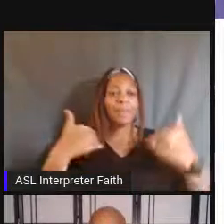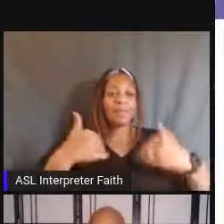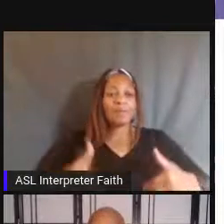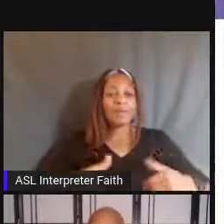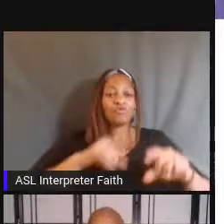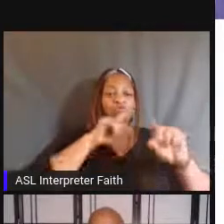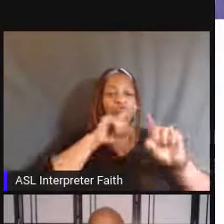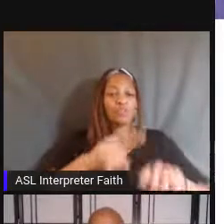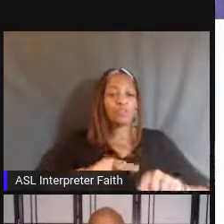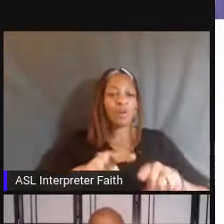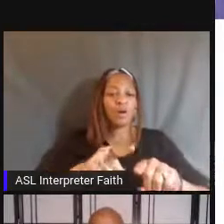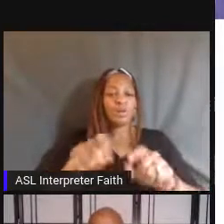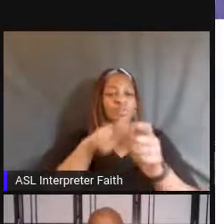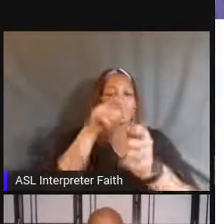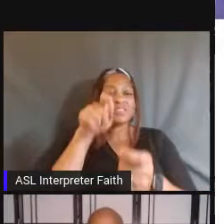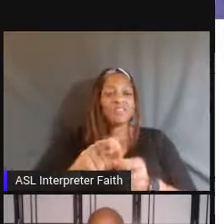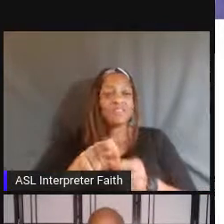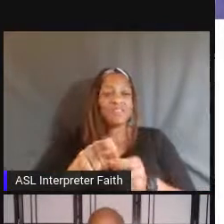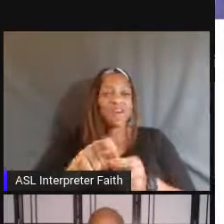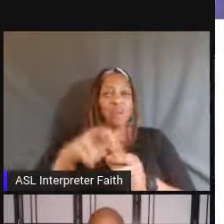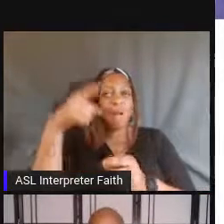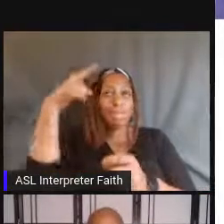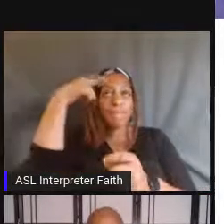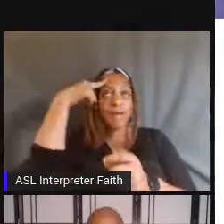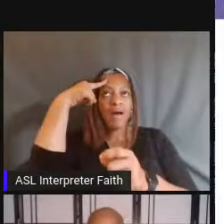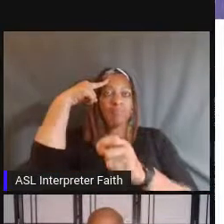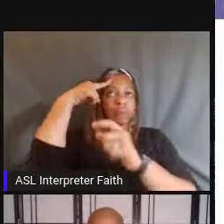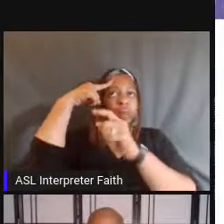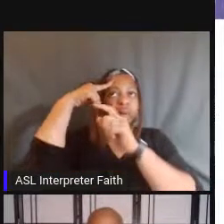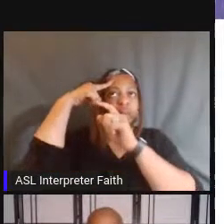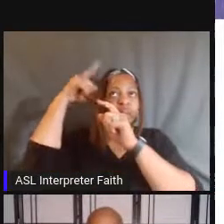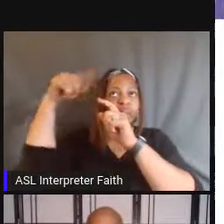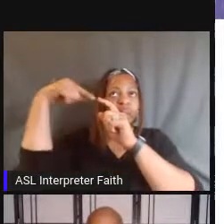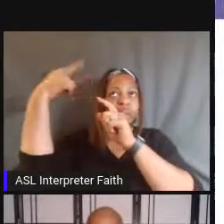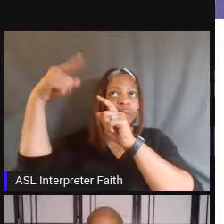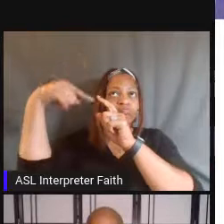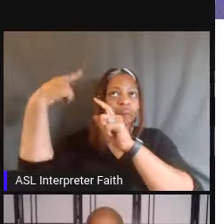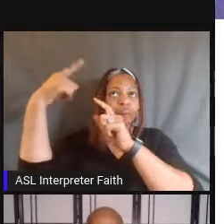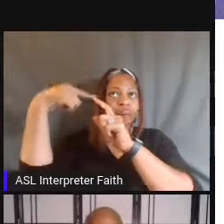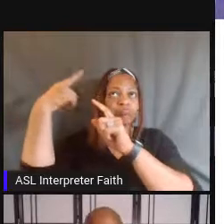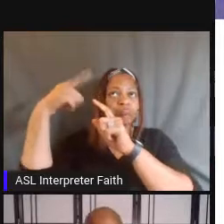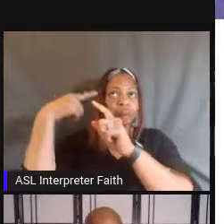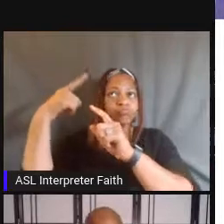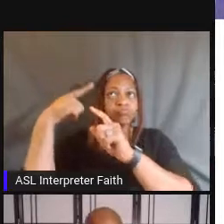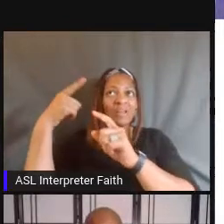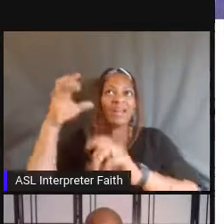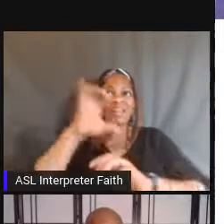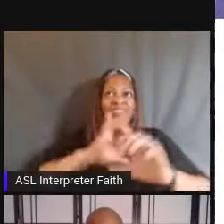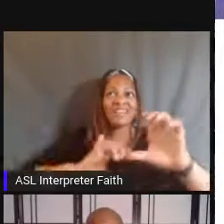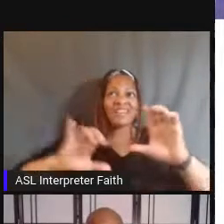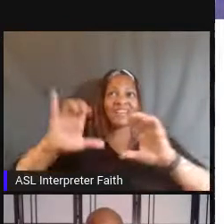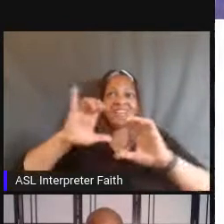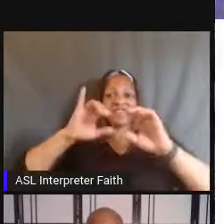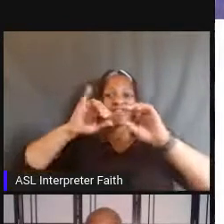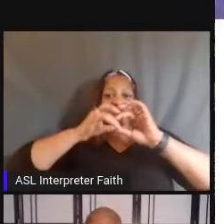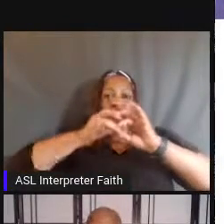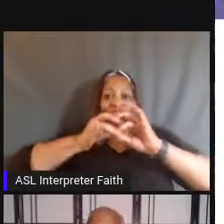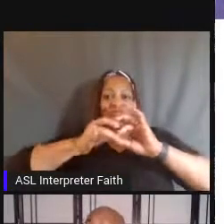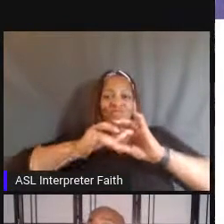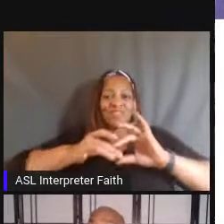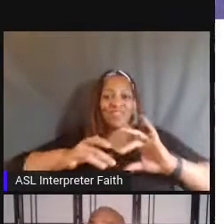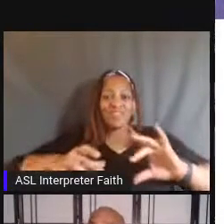responding based upon the neurotransmitters and the chemicals that are being released, because my body